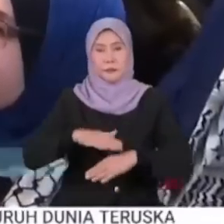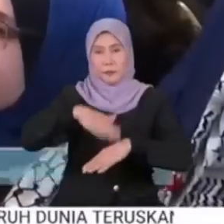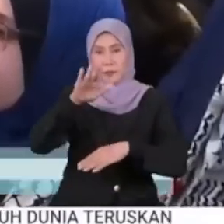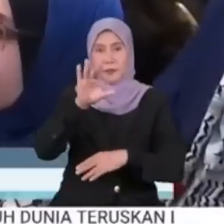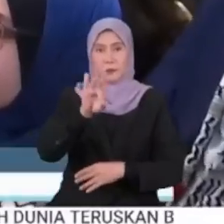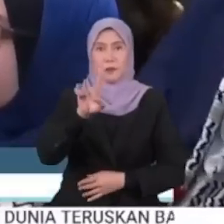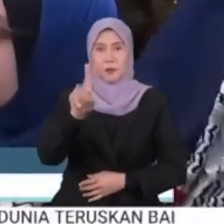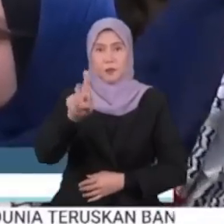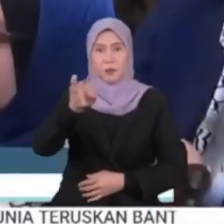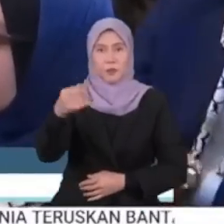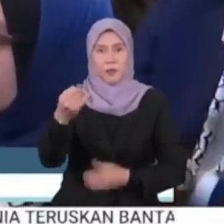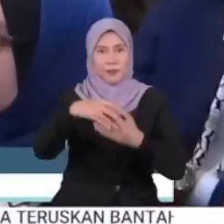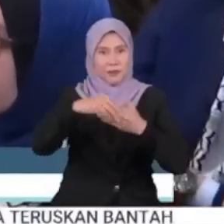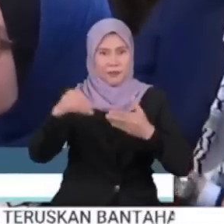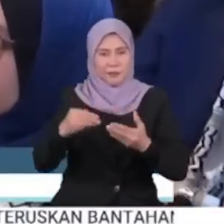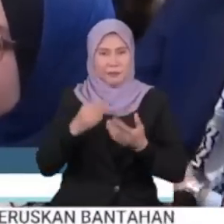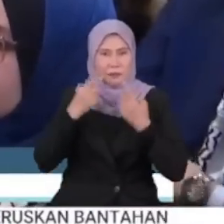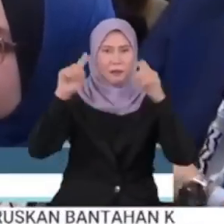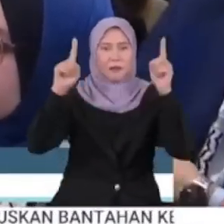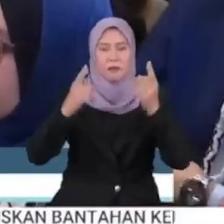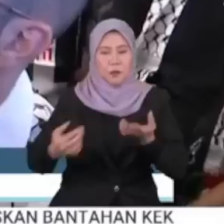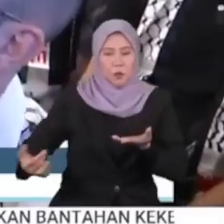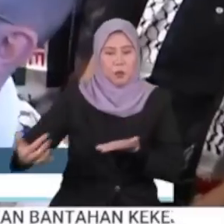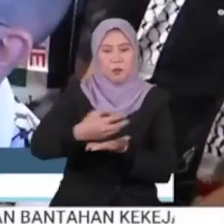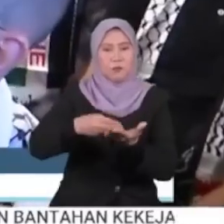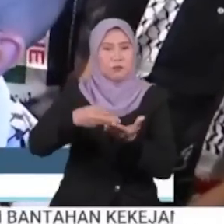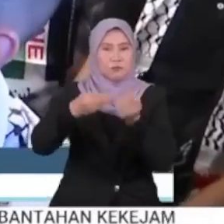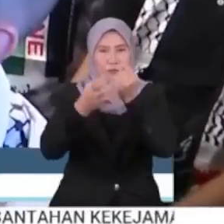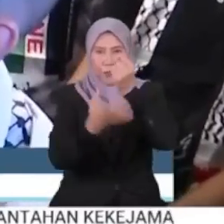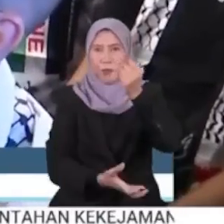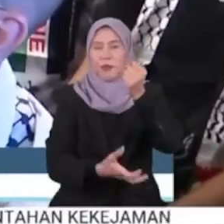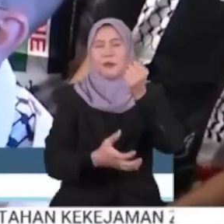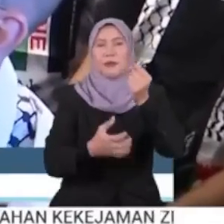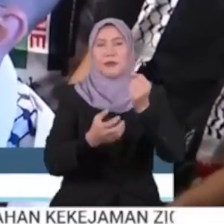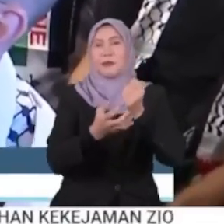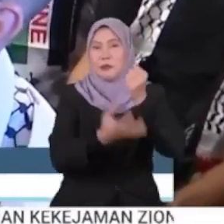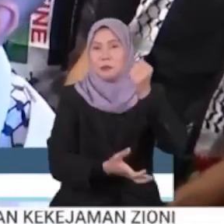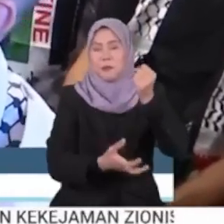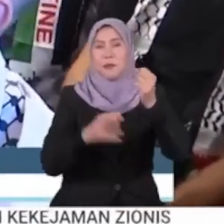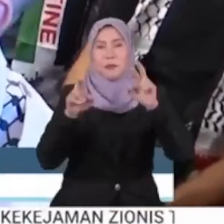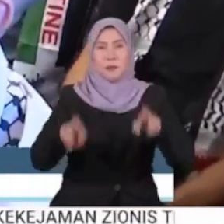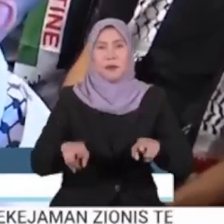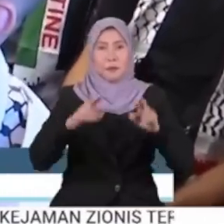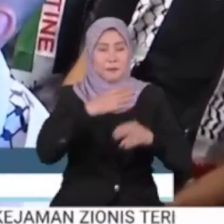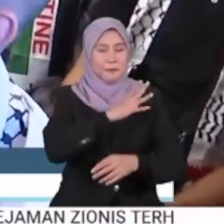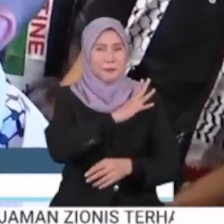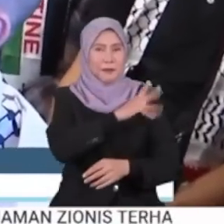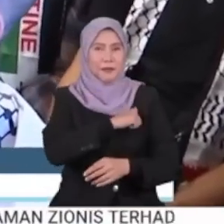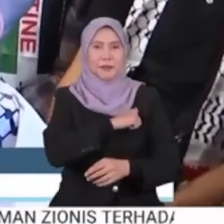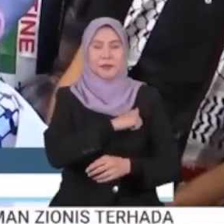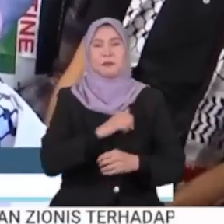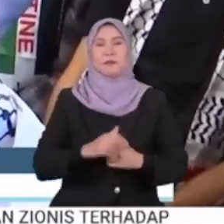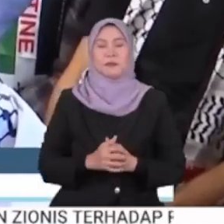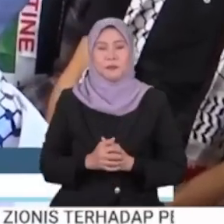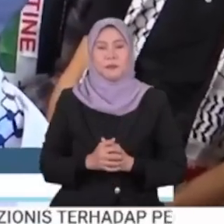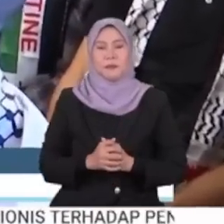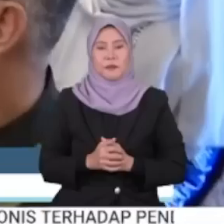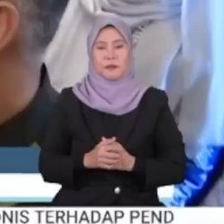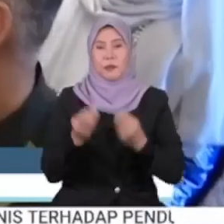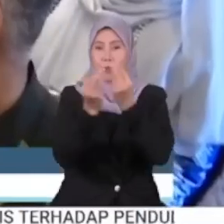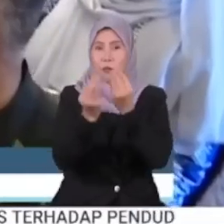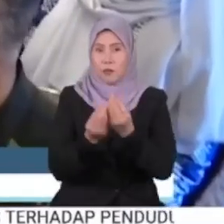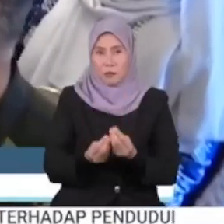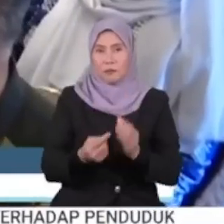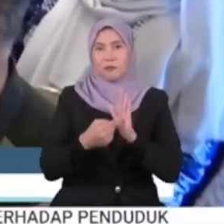Lebih 81 juta ringgit berjaya dikumpul tabung akaun amanah kemanusiaan rakyat Palestin seliaan Kementerian Luar Negeri setakat ini. Angka